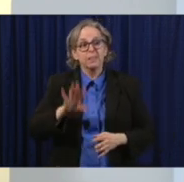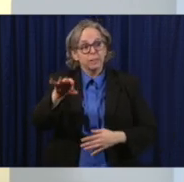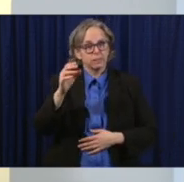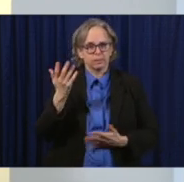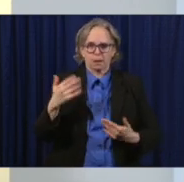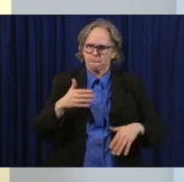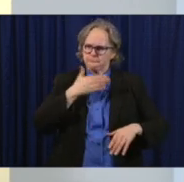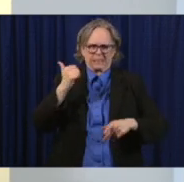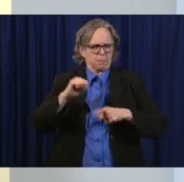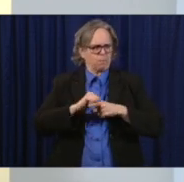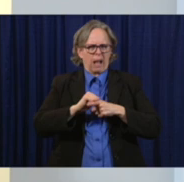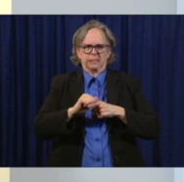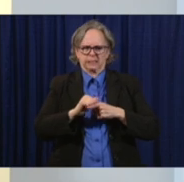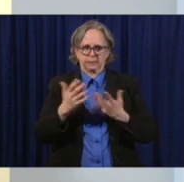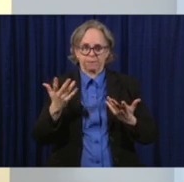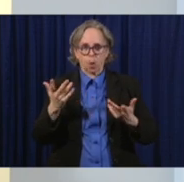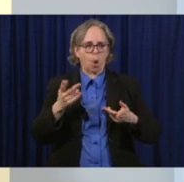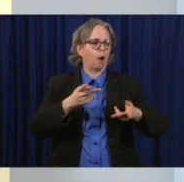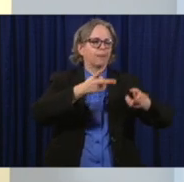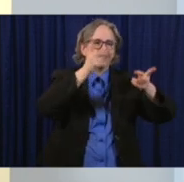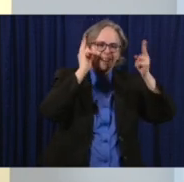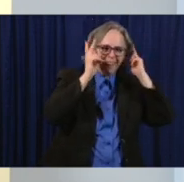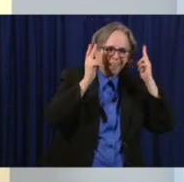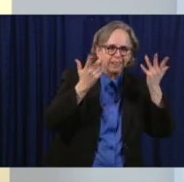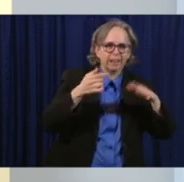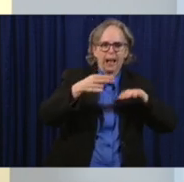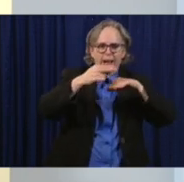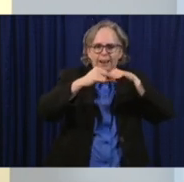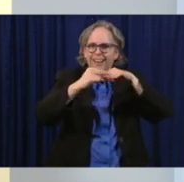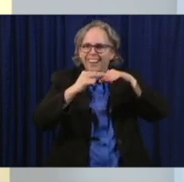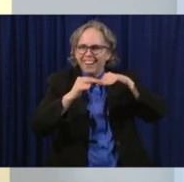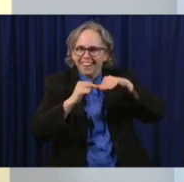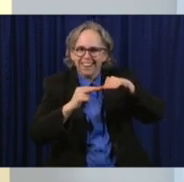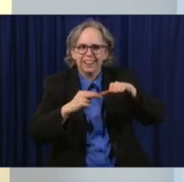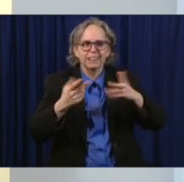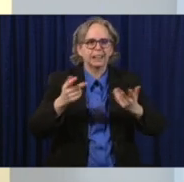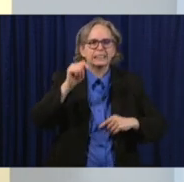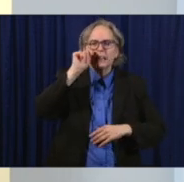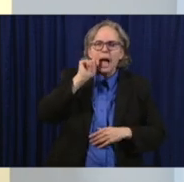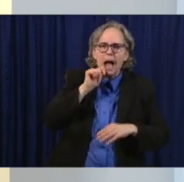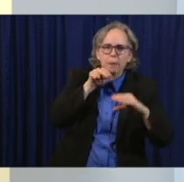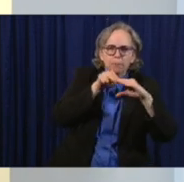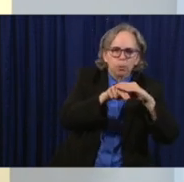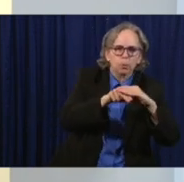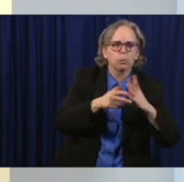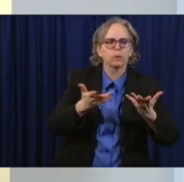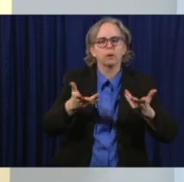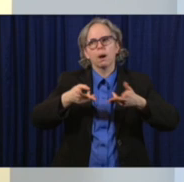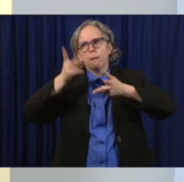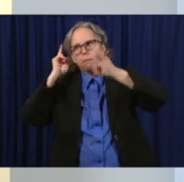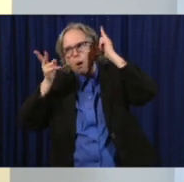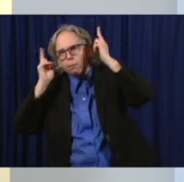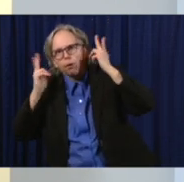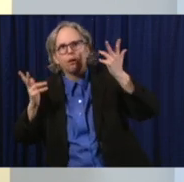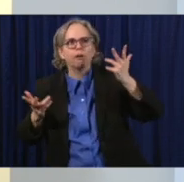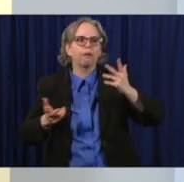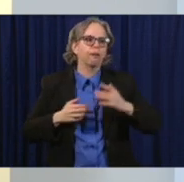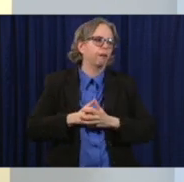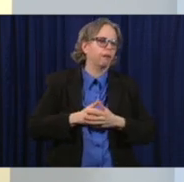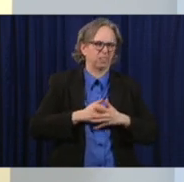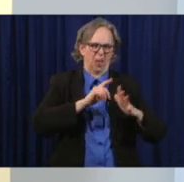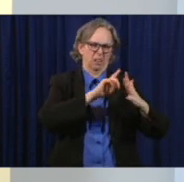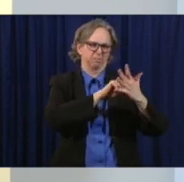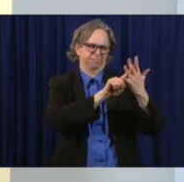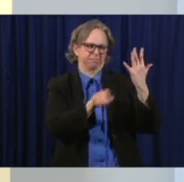nail salons, barbershops, and tanning services. Unaddressed at that time under personal services